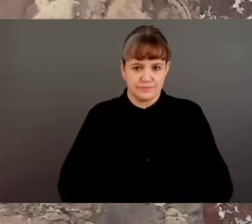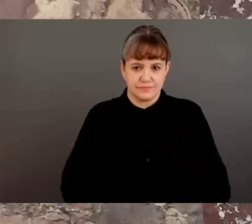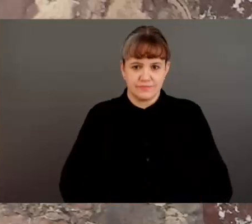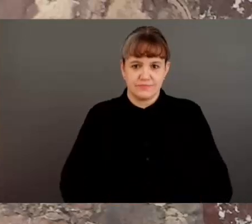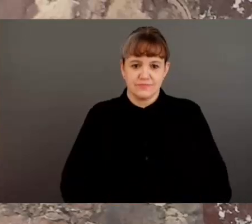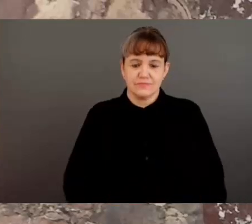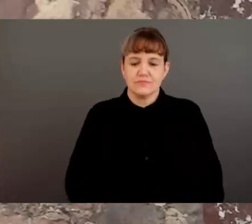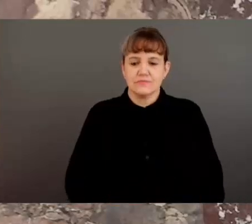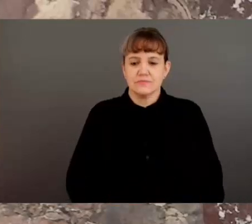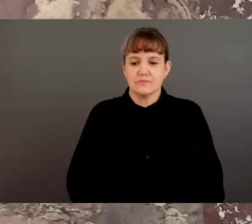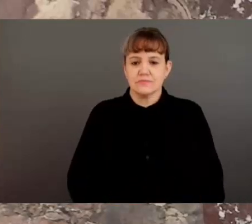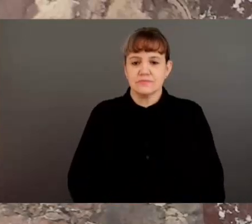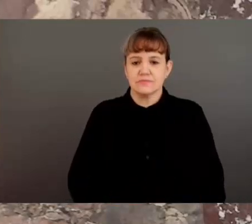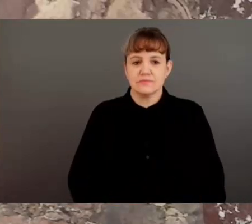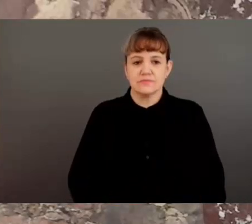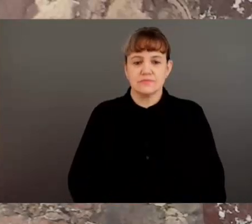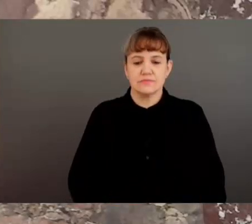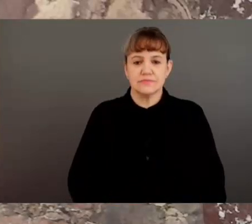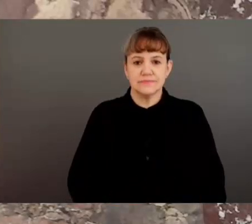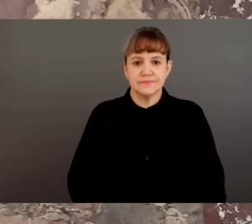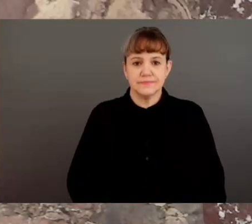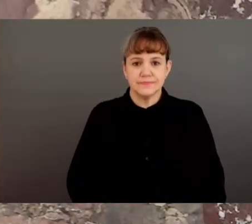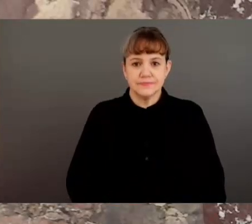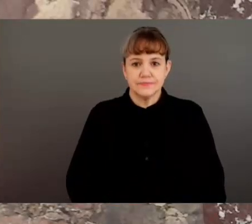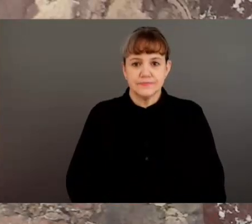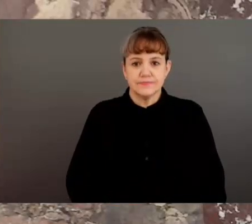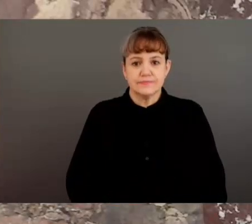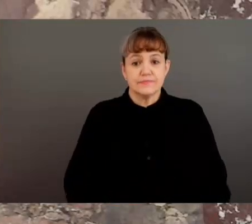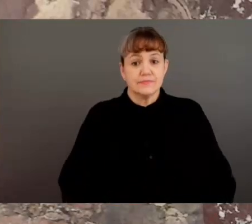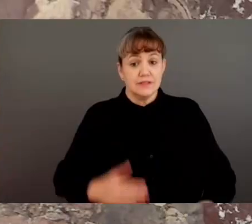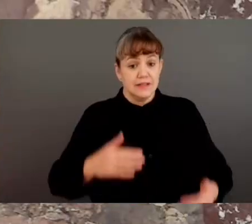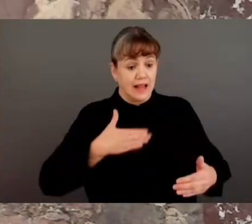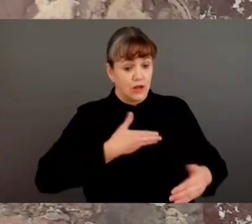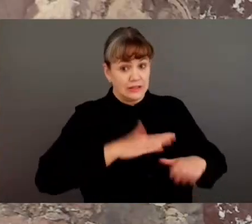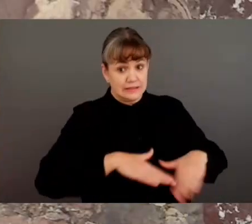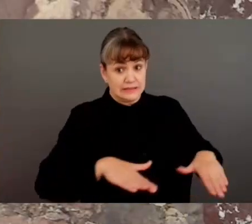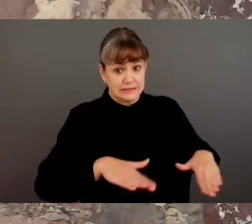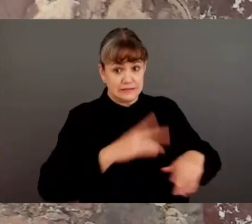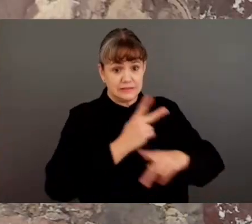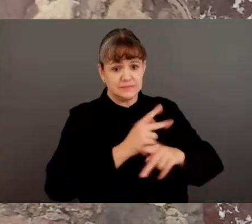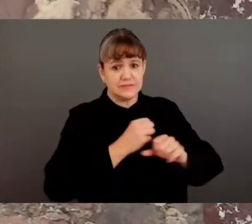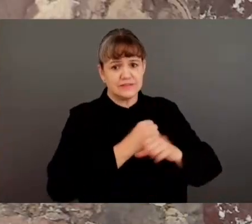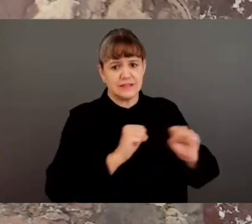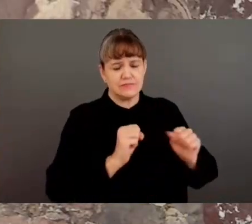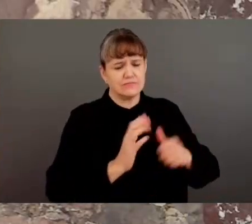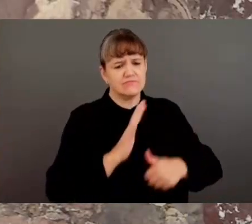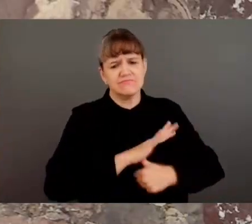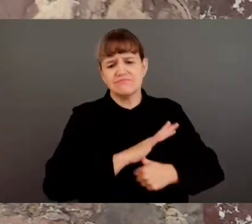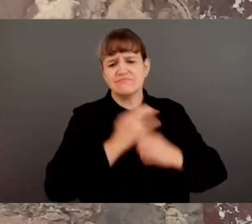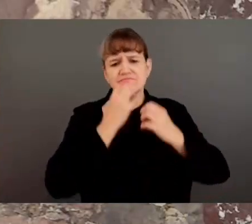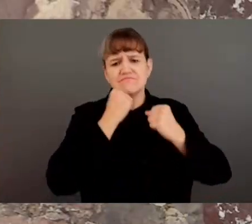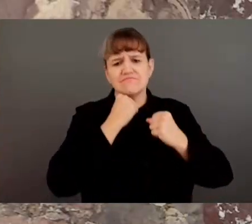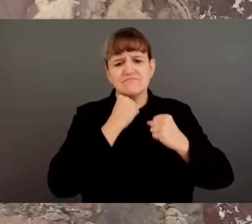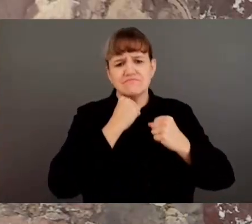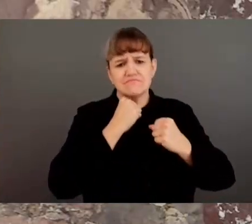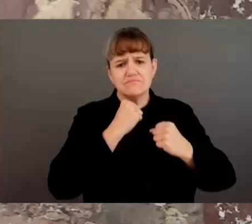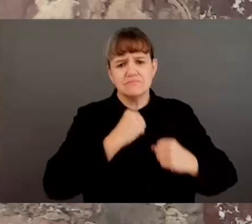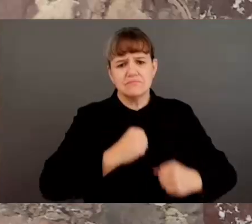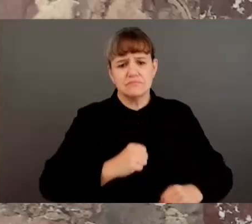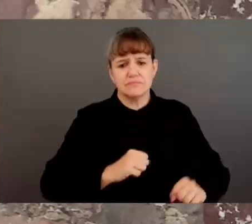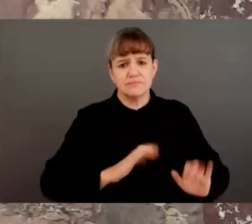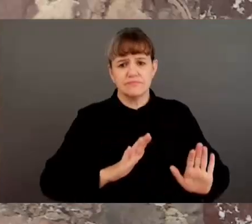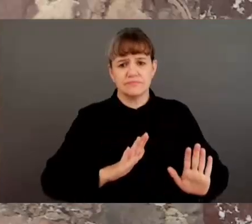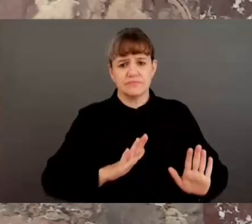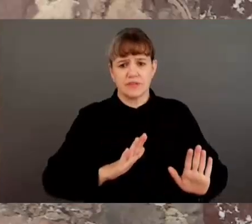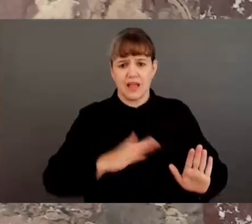You know, keeping our kids safe is a crucial priority, and I hope and assume it's a priority of